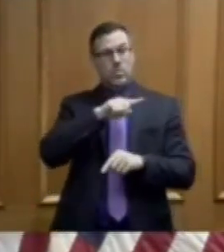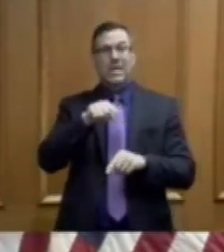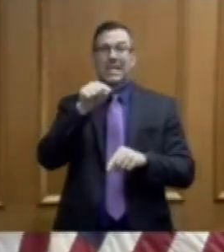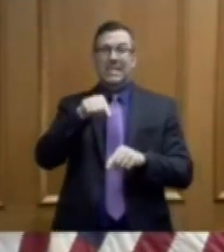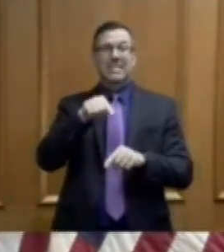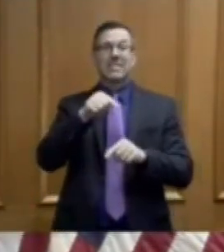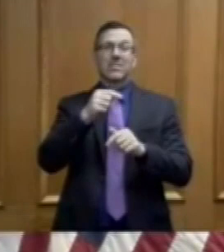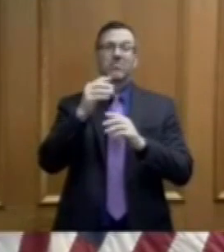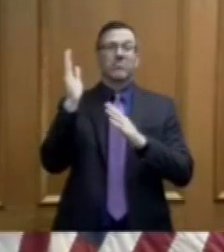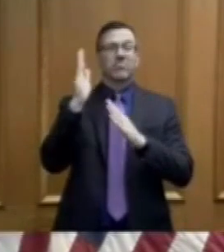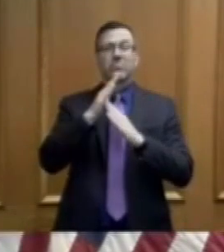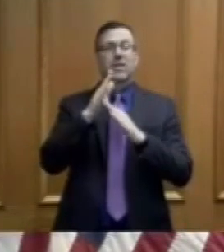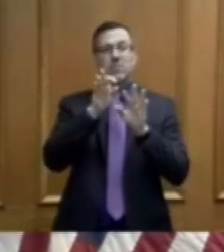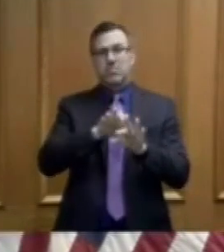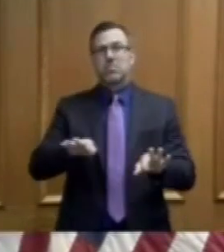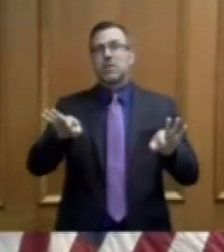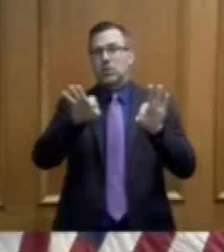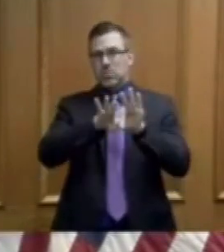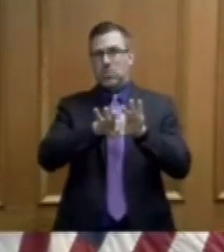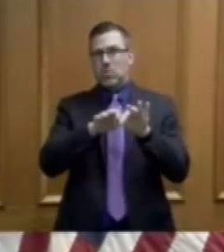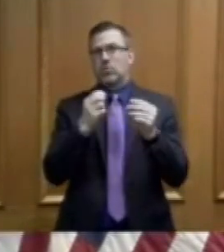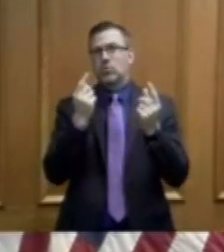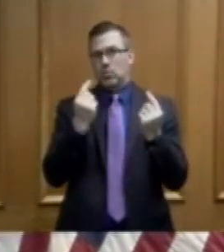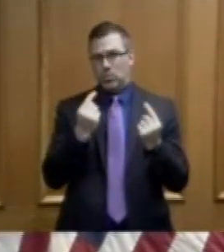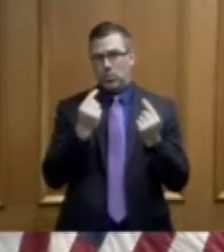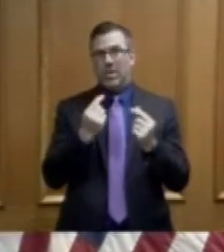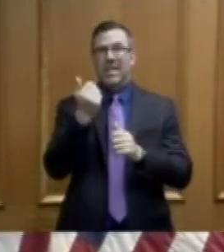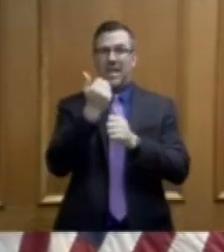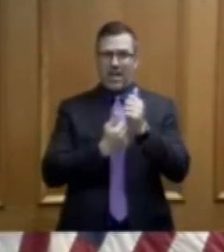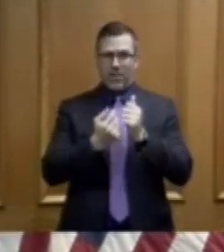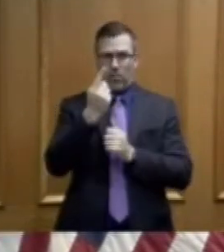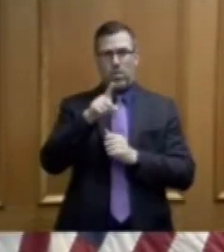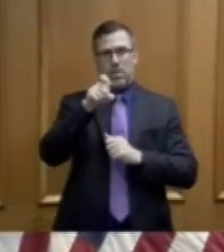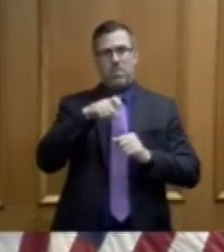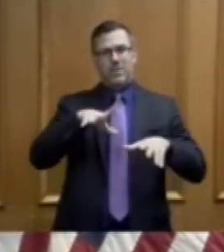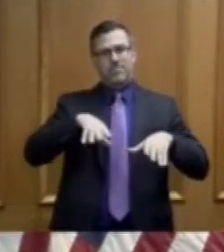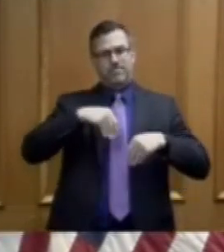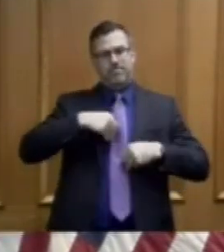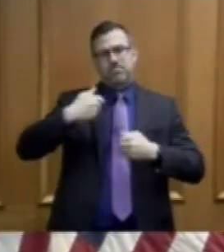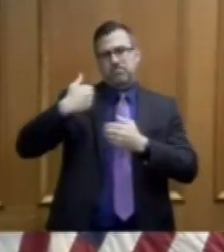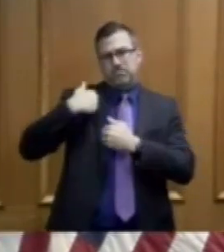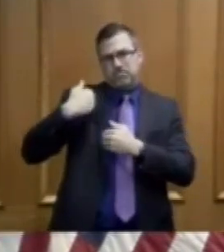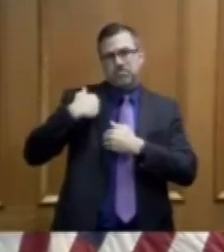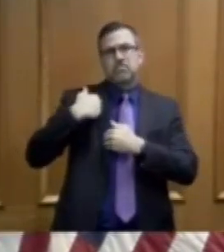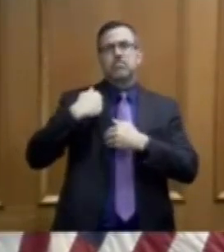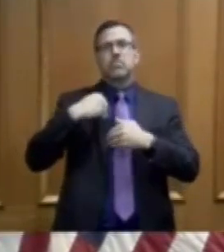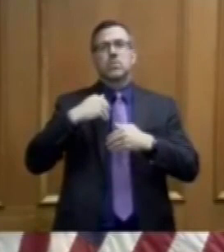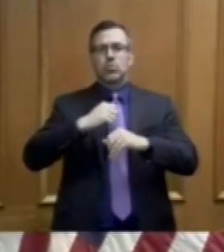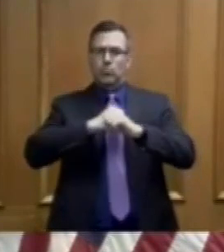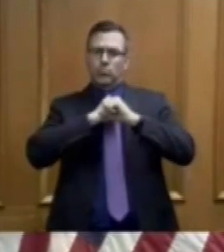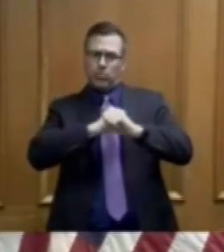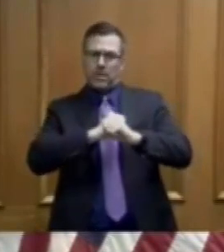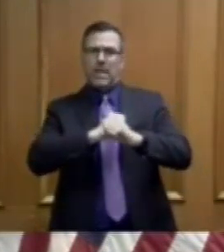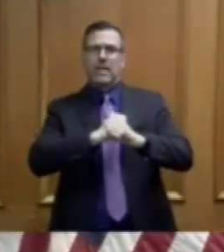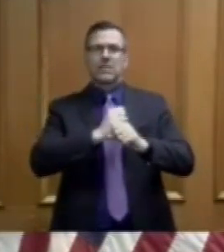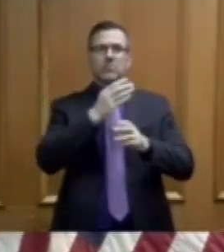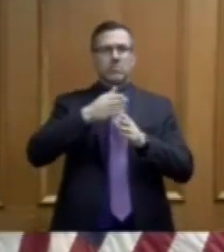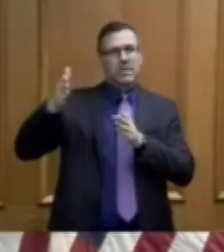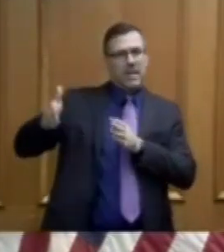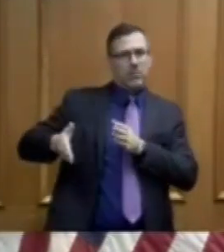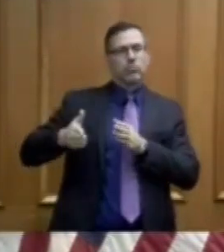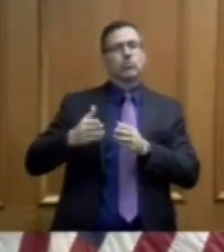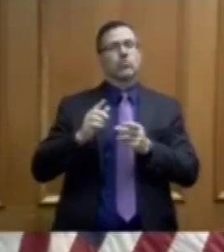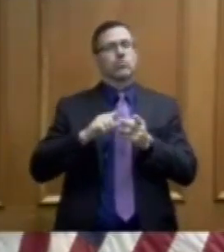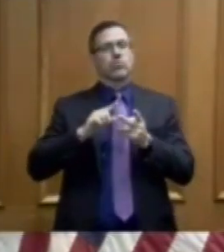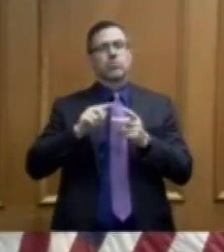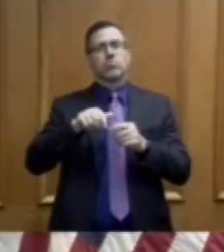take. We all have a role to play in protecting our neighbors and our citizens against COVID-19.